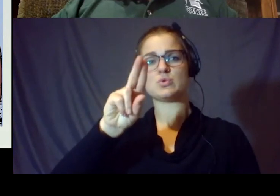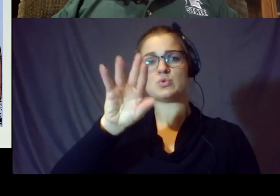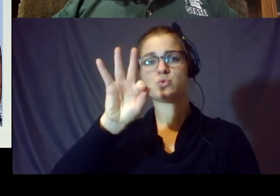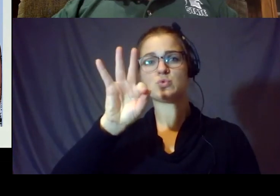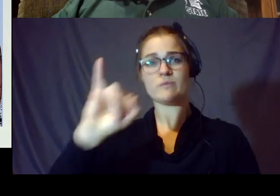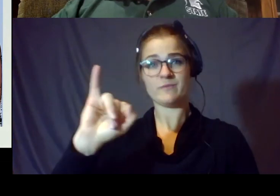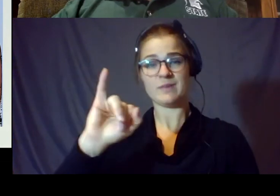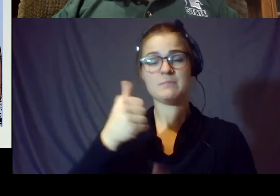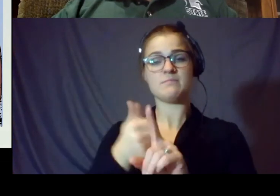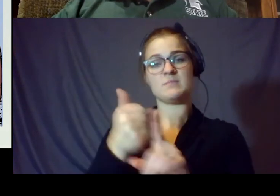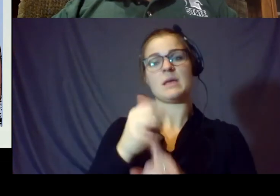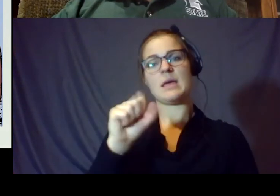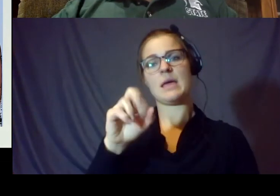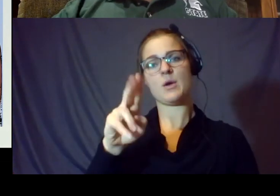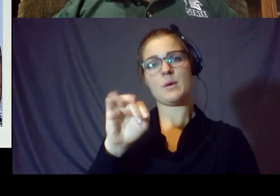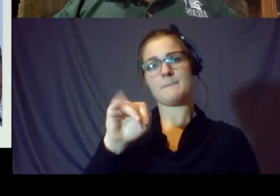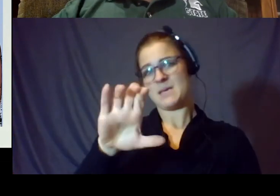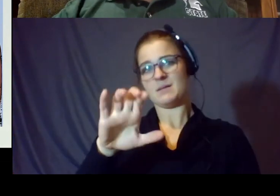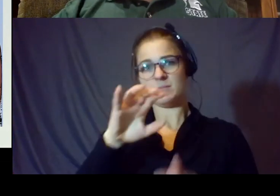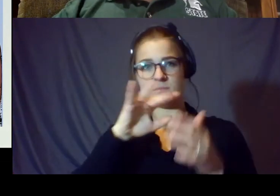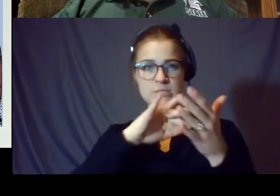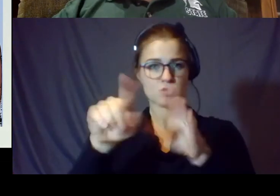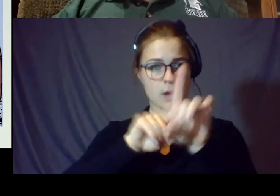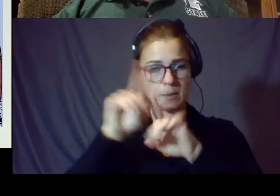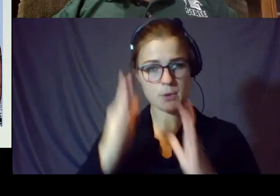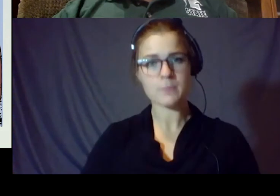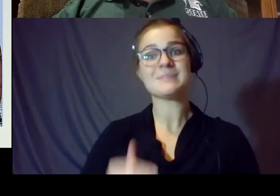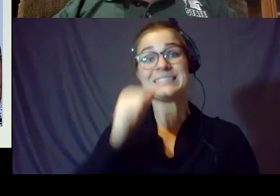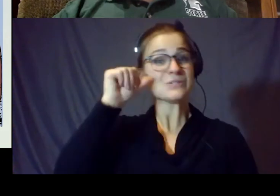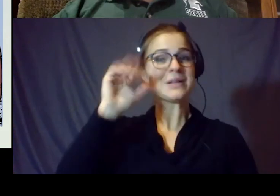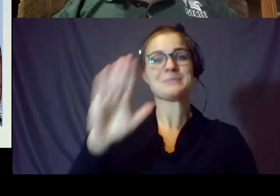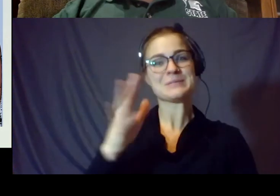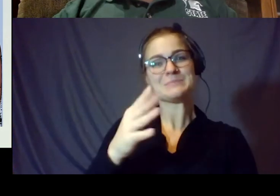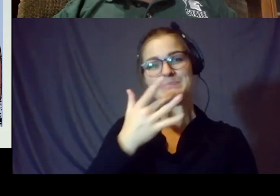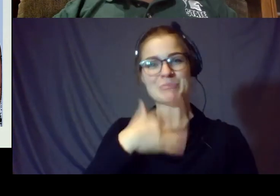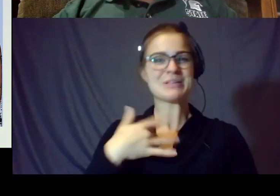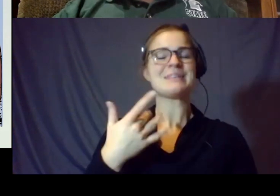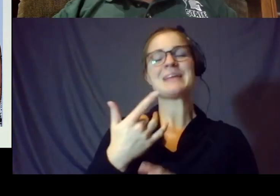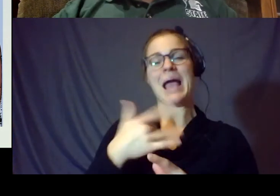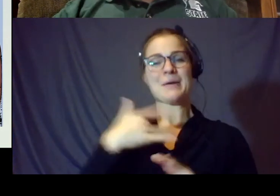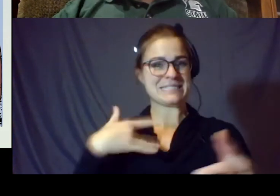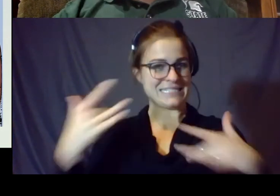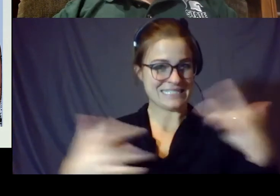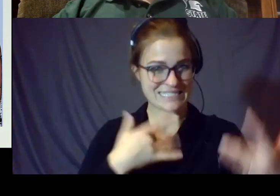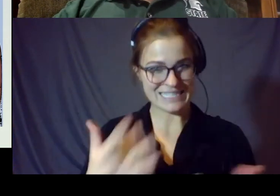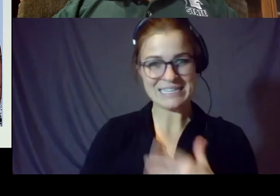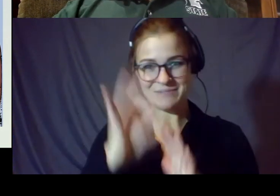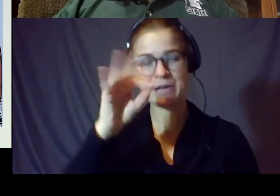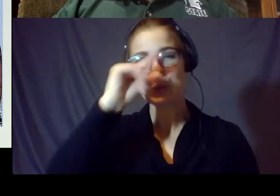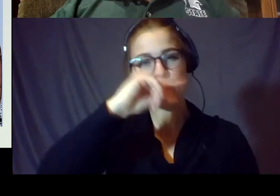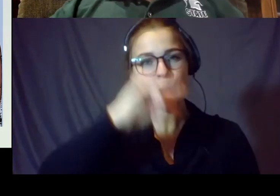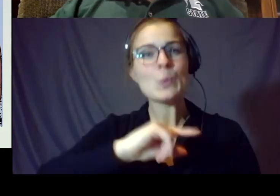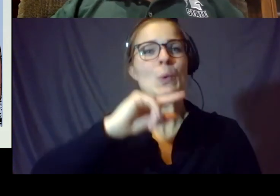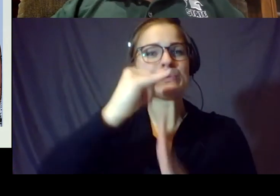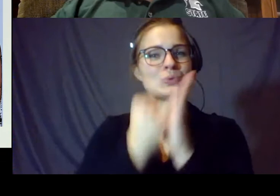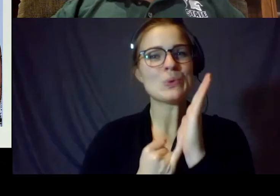Yesterday was the anniversary of his birth, and in 2016, I was delighted to find a Google Doodle for him. He's